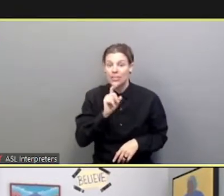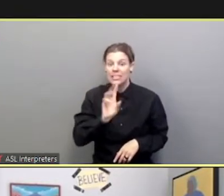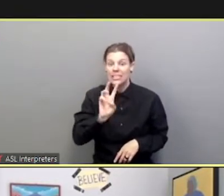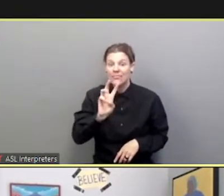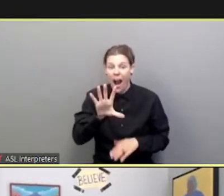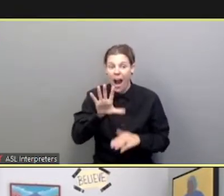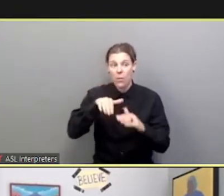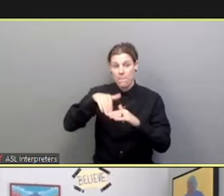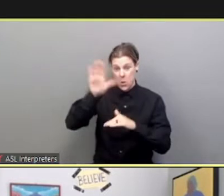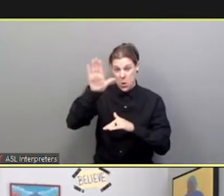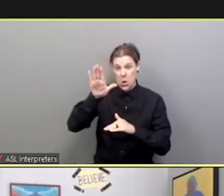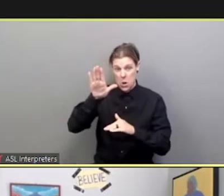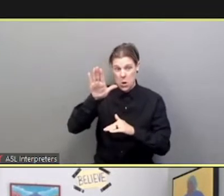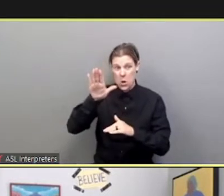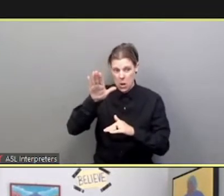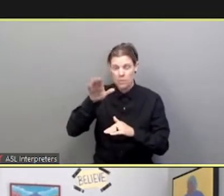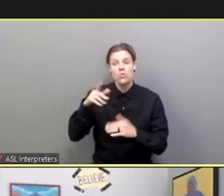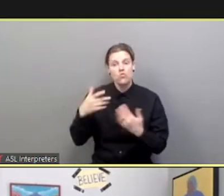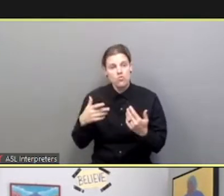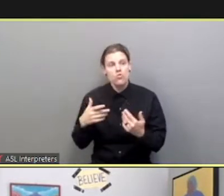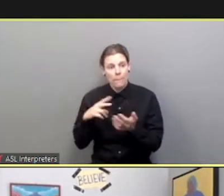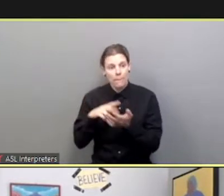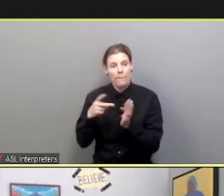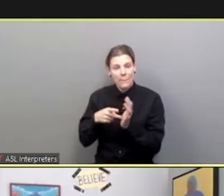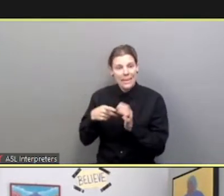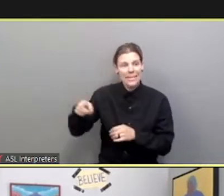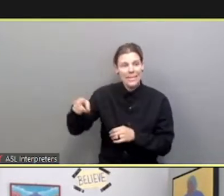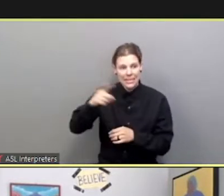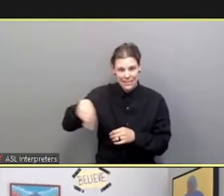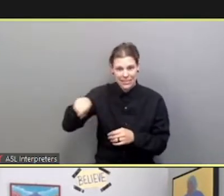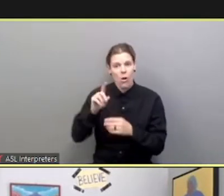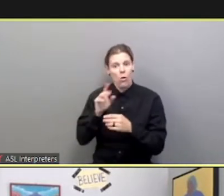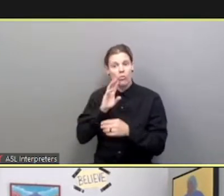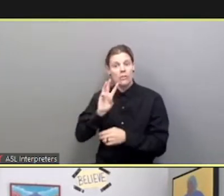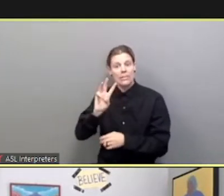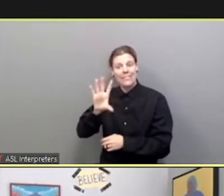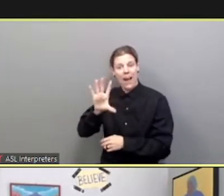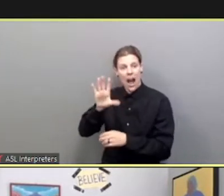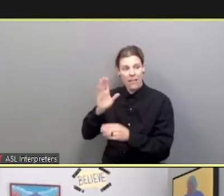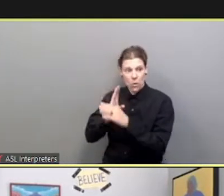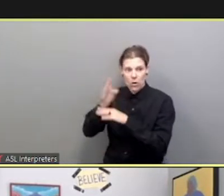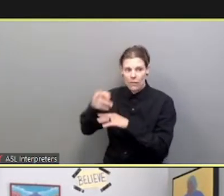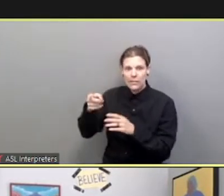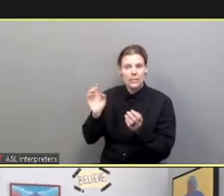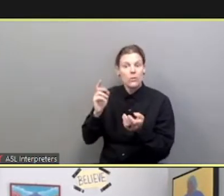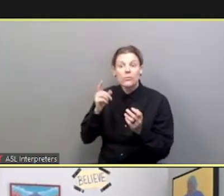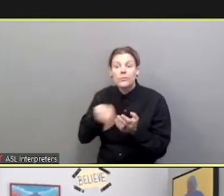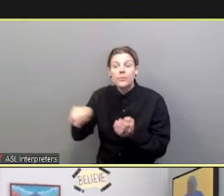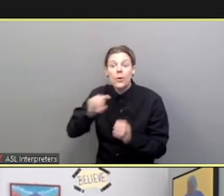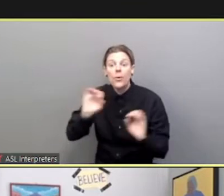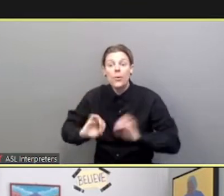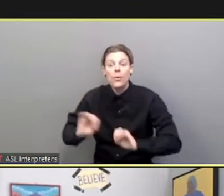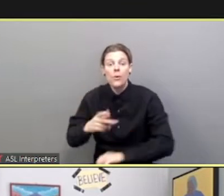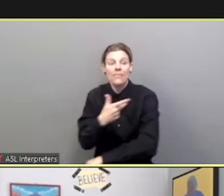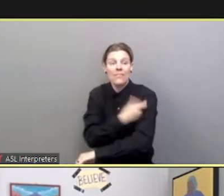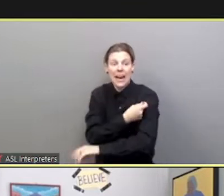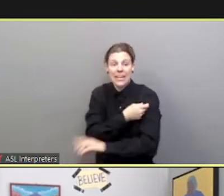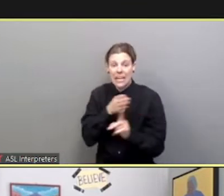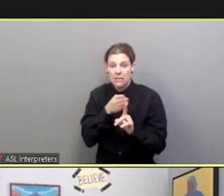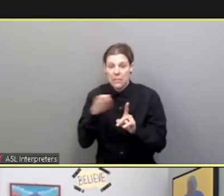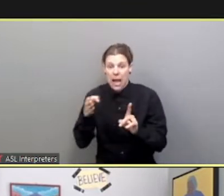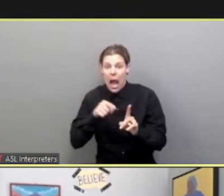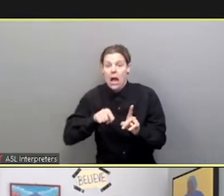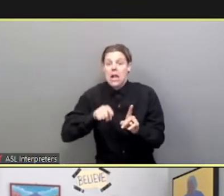who are 65 and over, initially, when we didn't have vaccine, you could see high case rates, but then they started coming